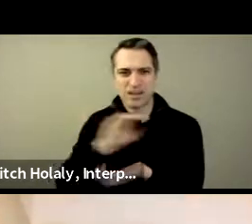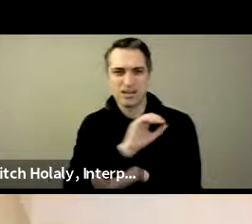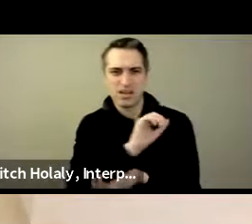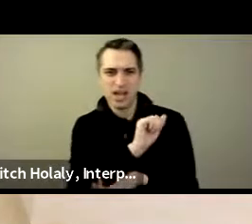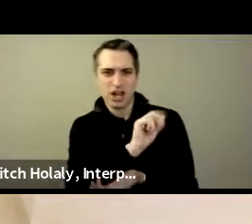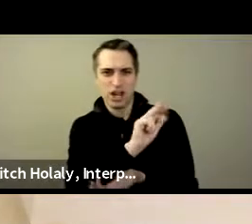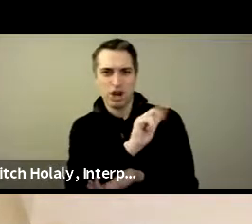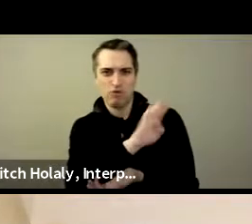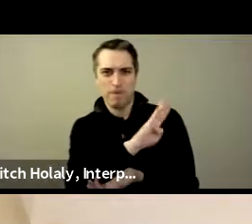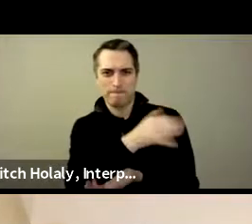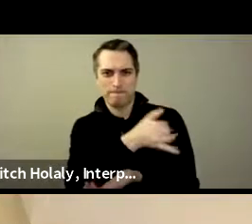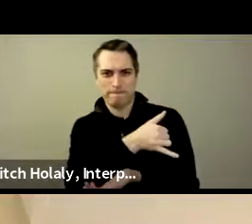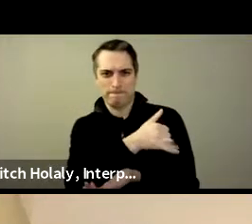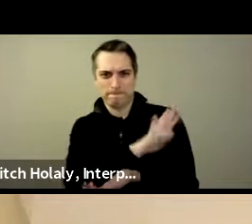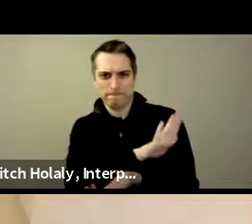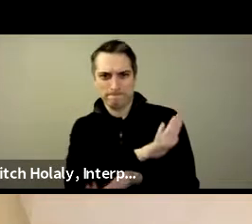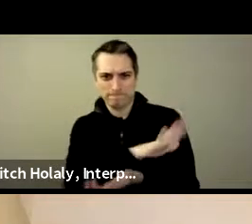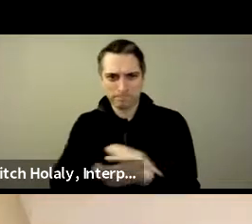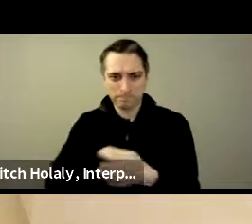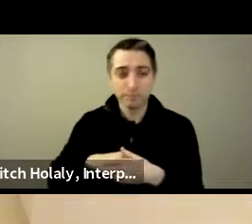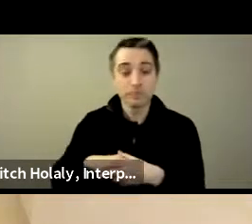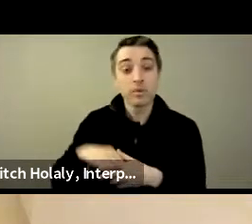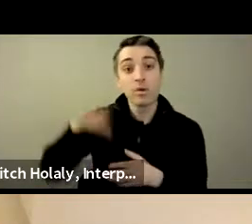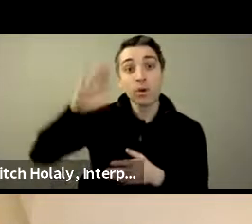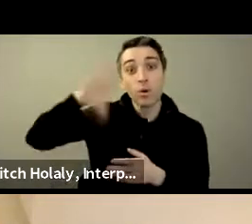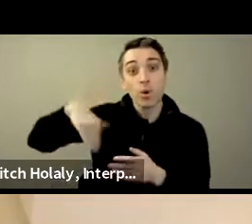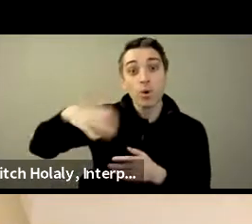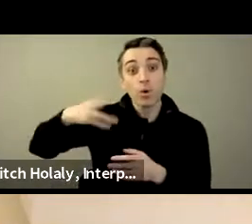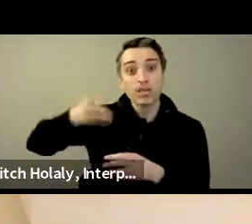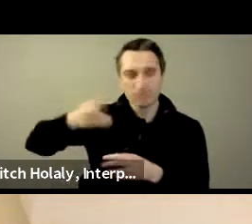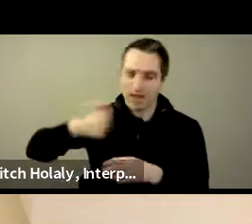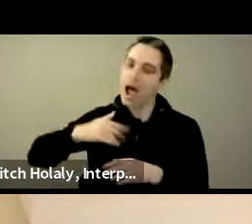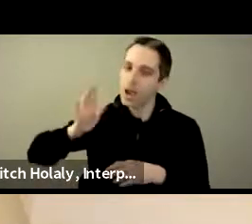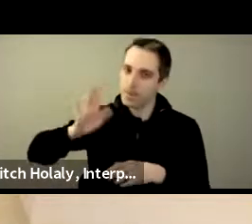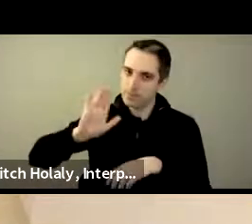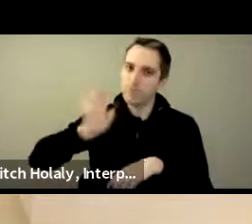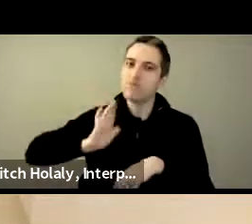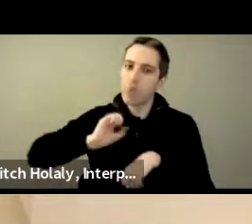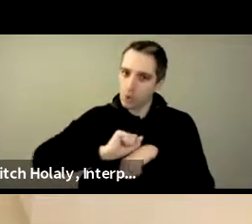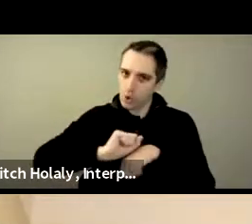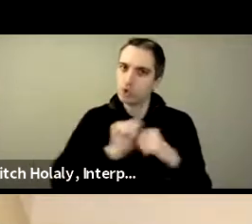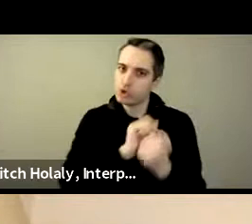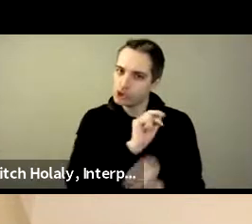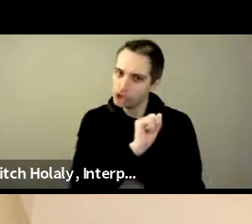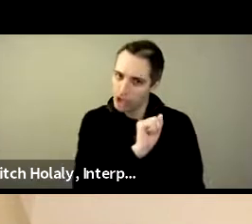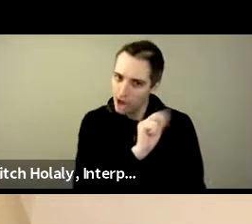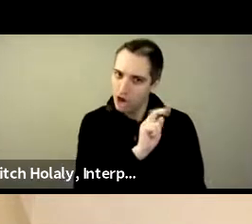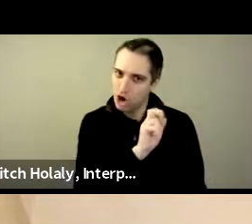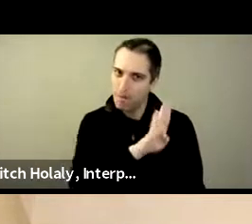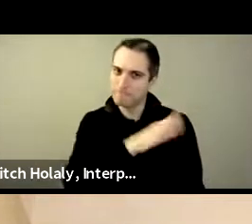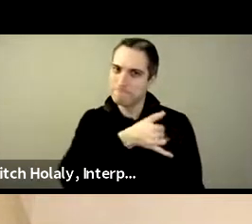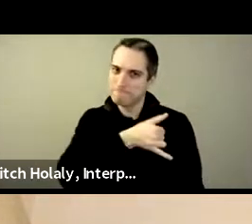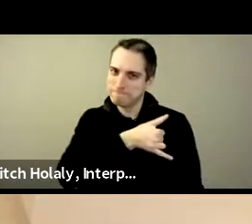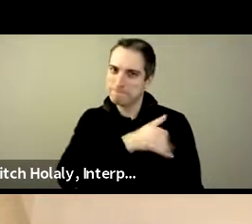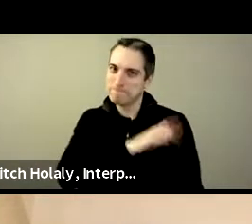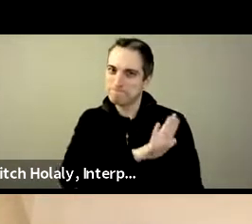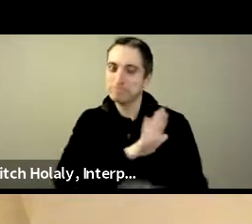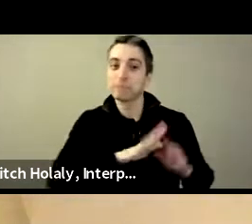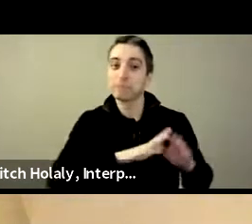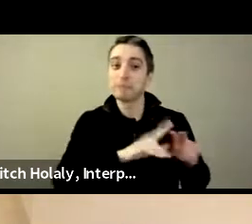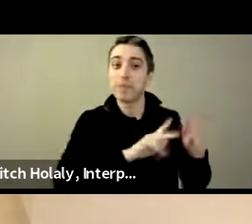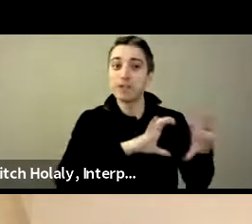here, I'll preface that with some history. I worked with the Arab population in Dearborn for a number of years, from 2000